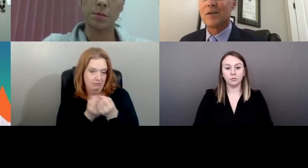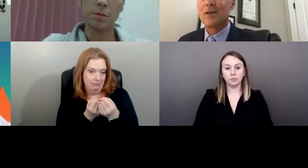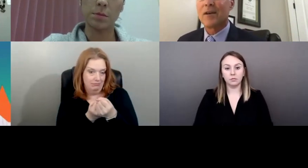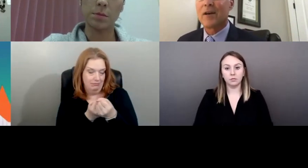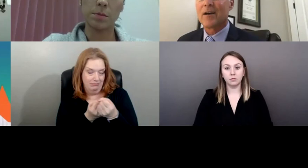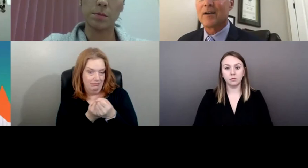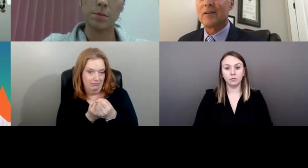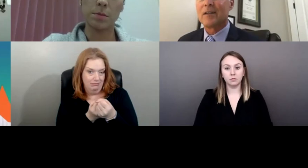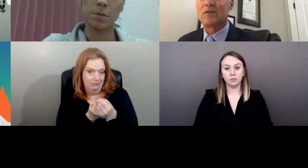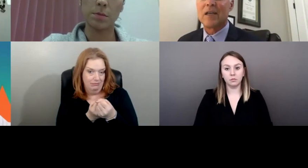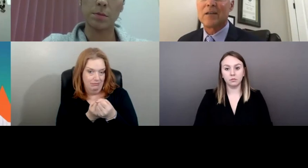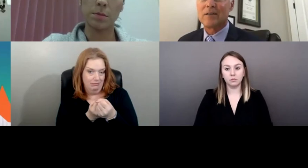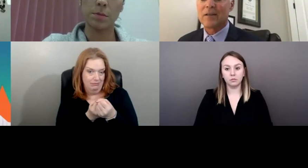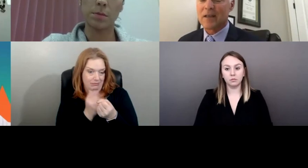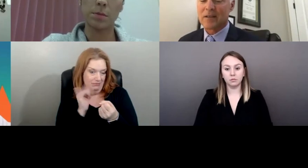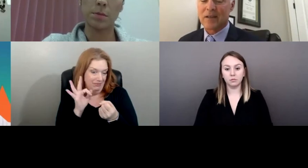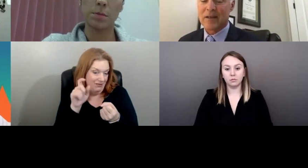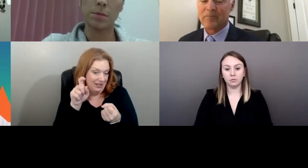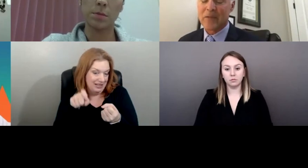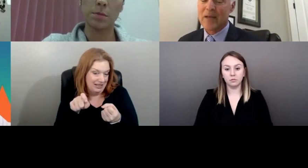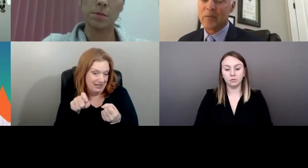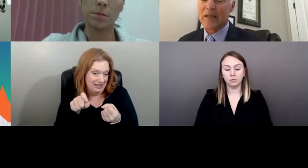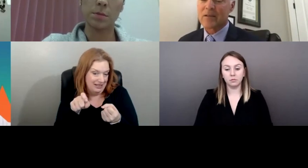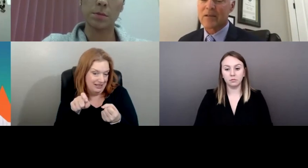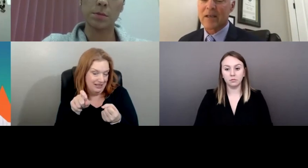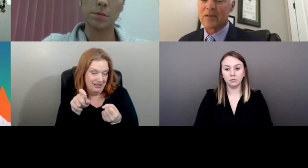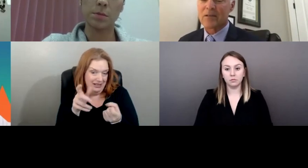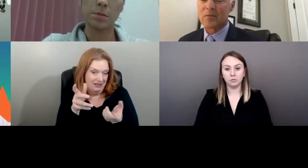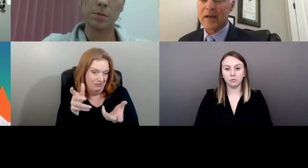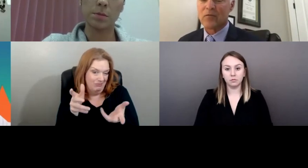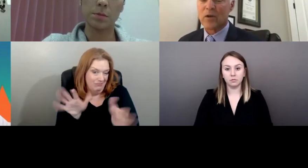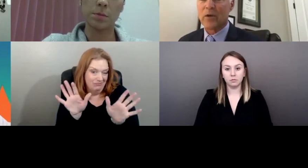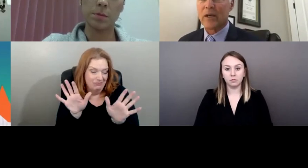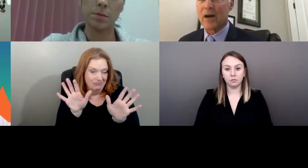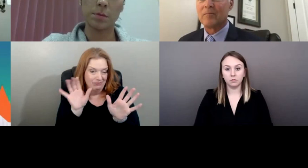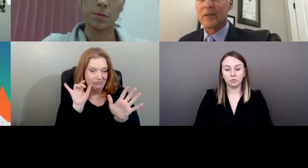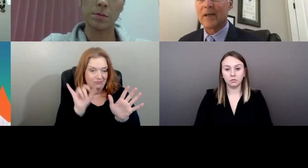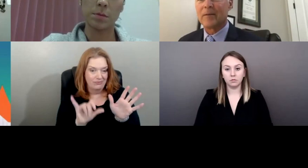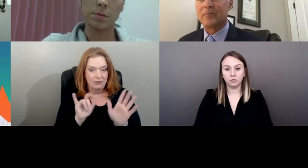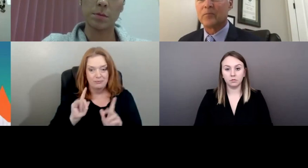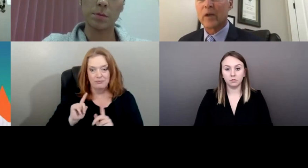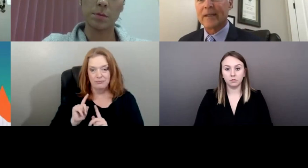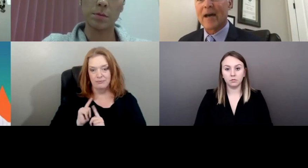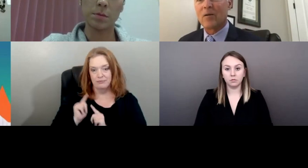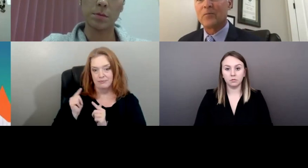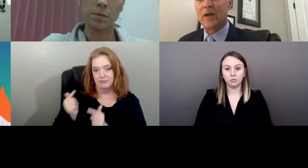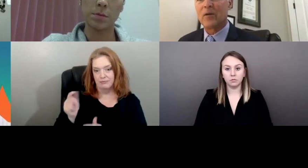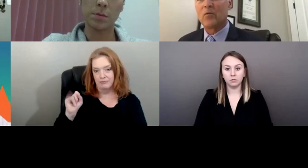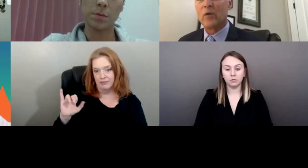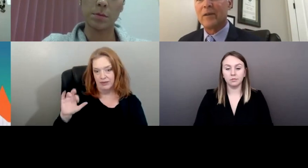assist if needed. But that's kind of where we are right